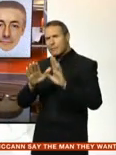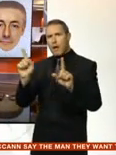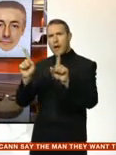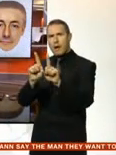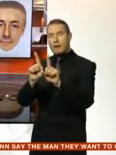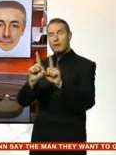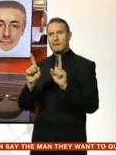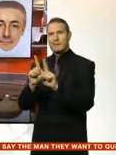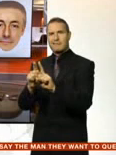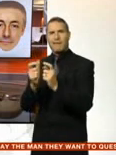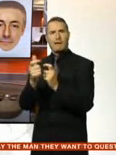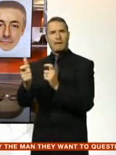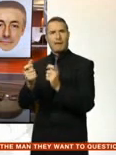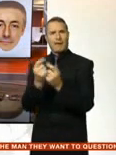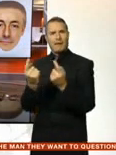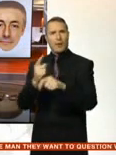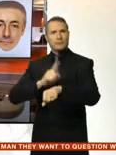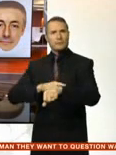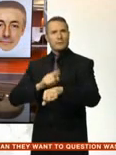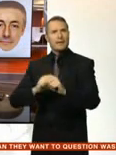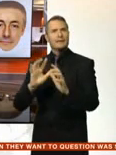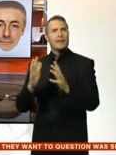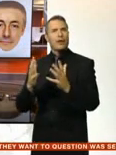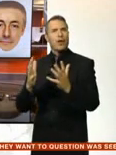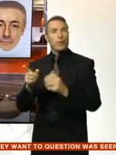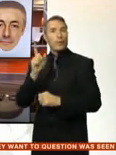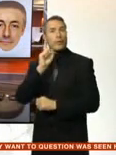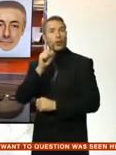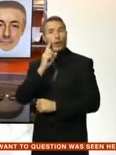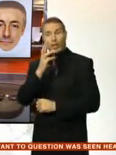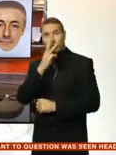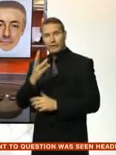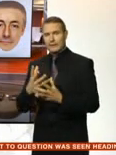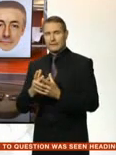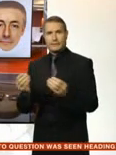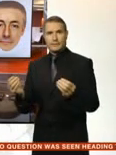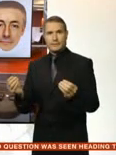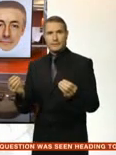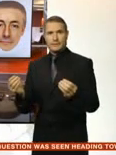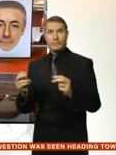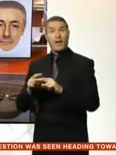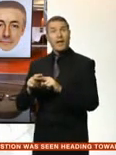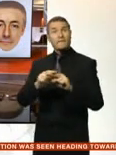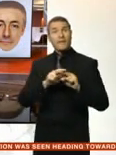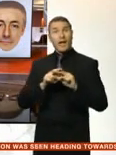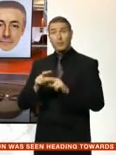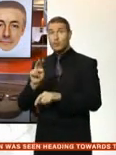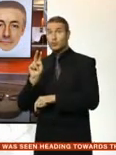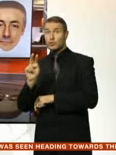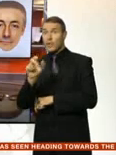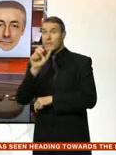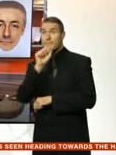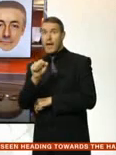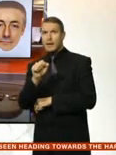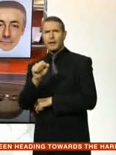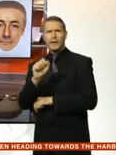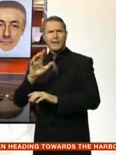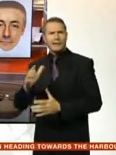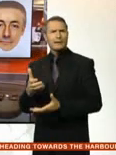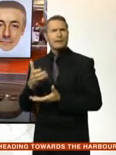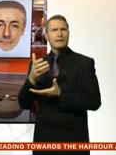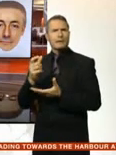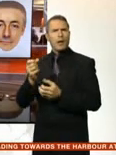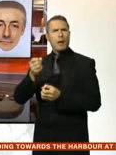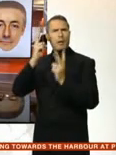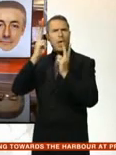at Praia de Luz at about 10 p.m. on the night the 3-year-old went missing. The family who saw him say he was carrying a blonde